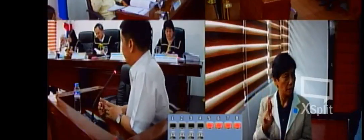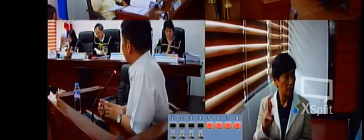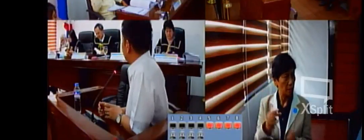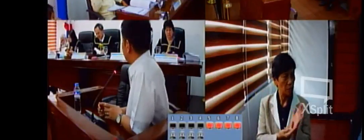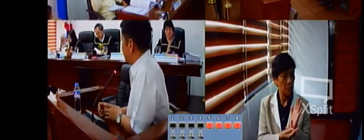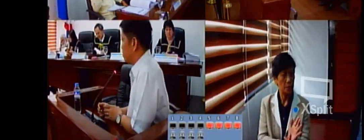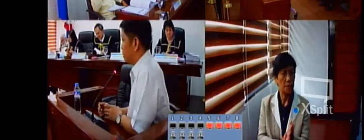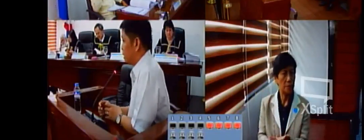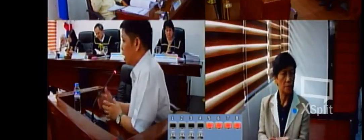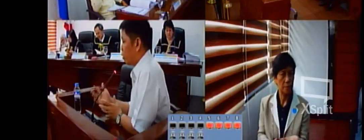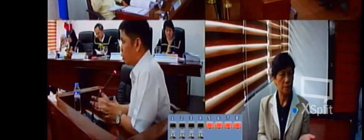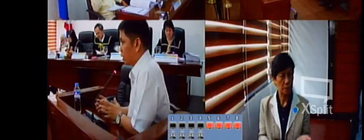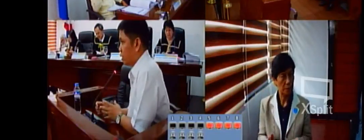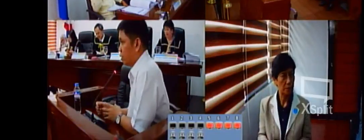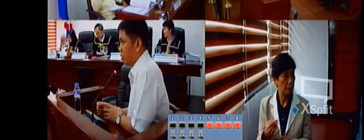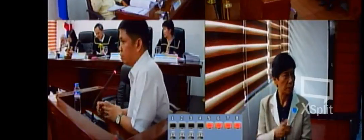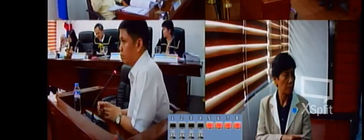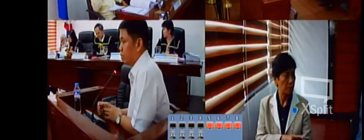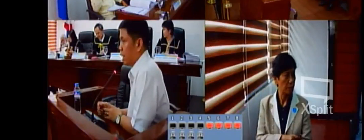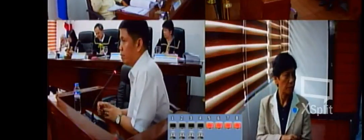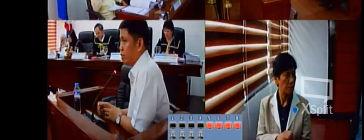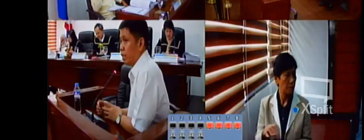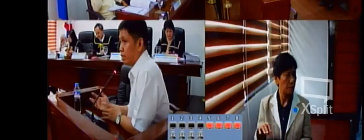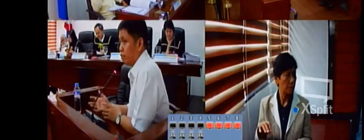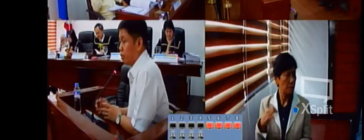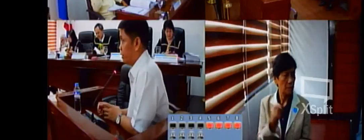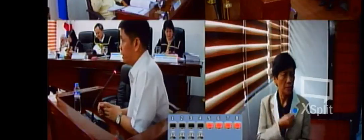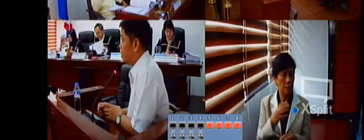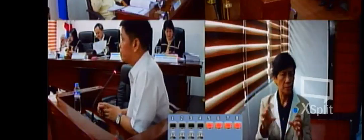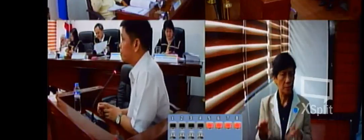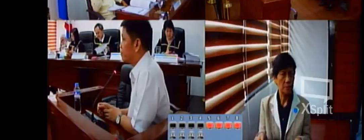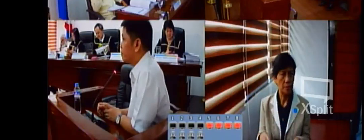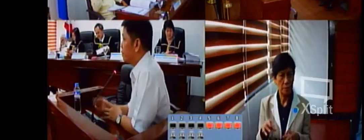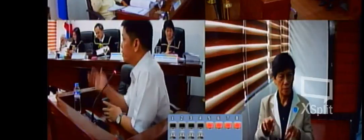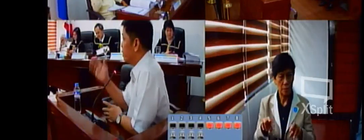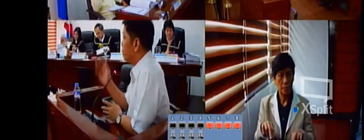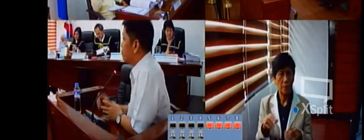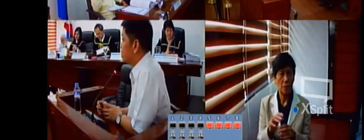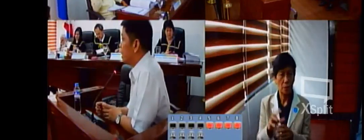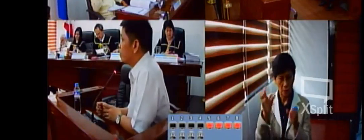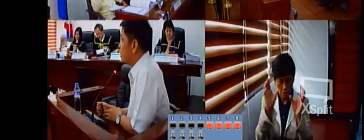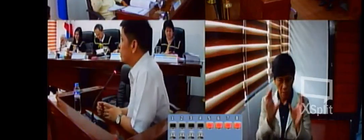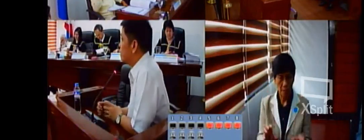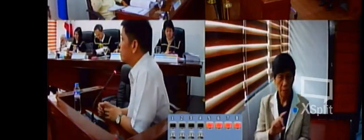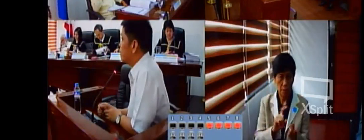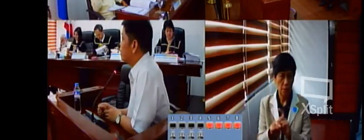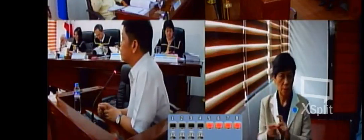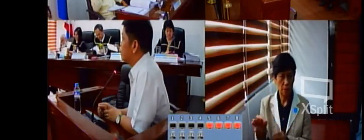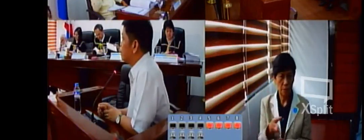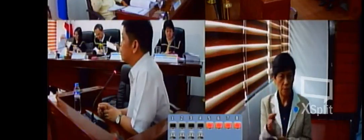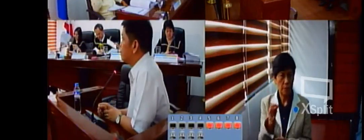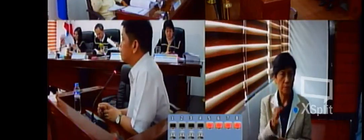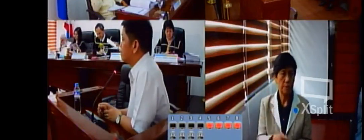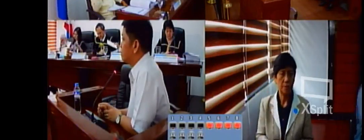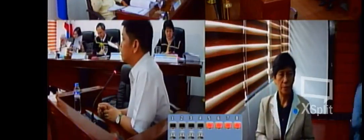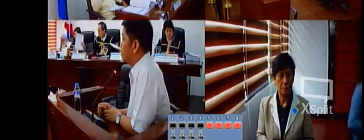today about our work on climate change and fisheries. First slide, please.